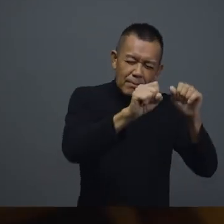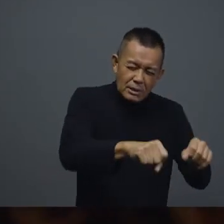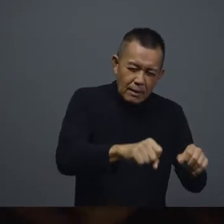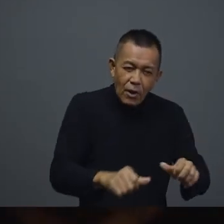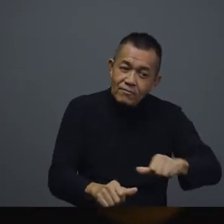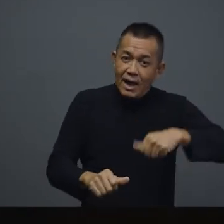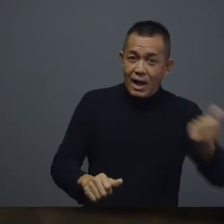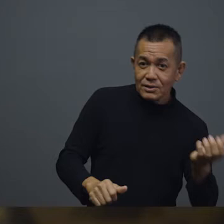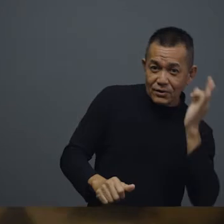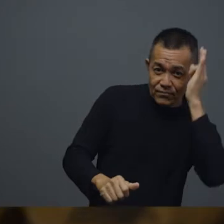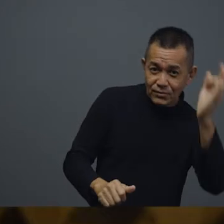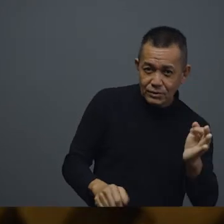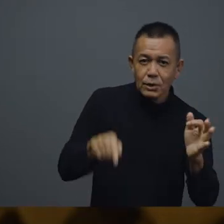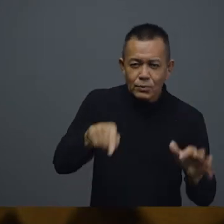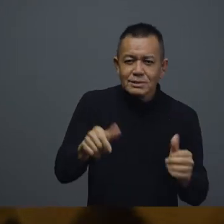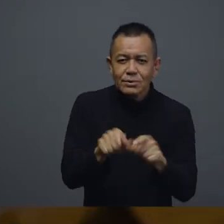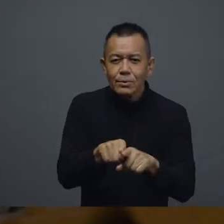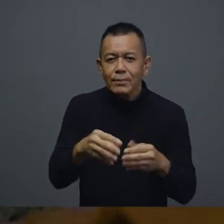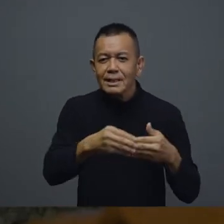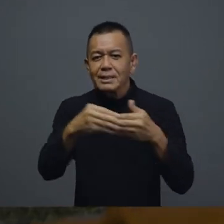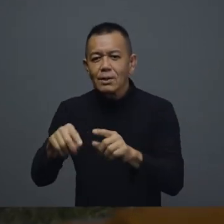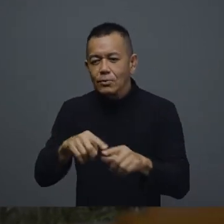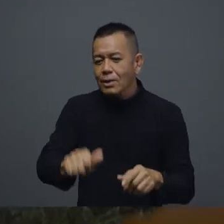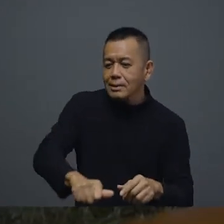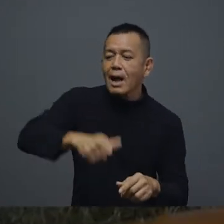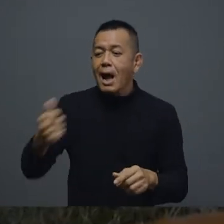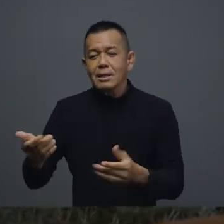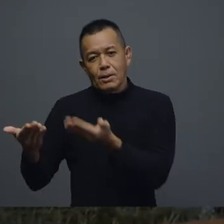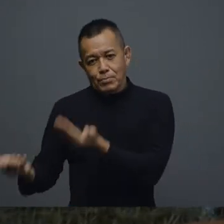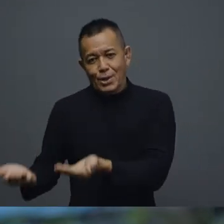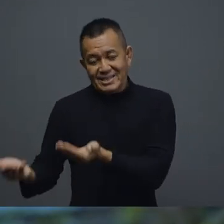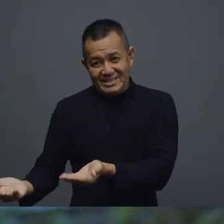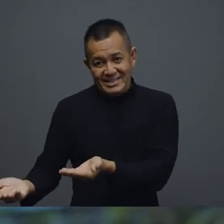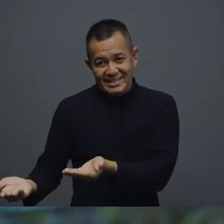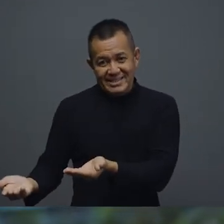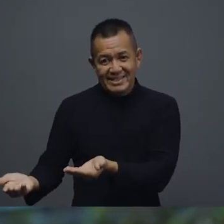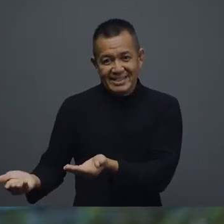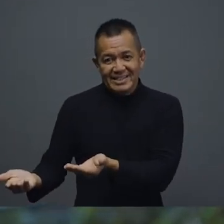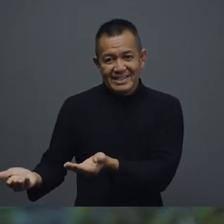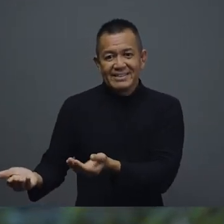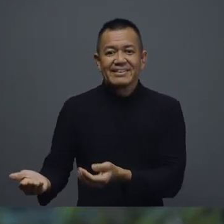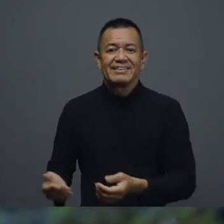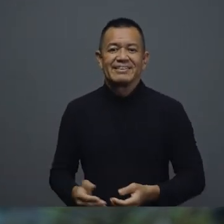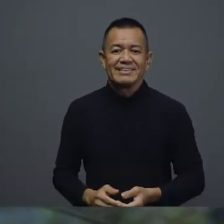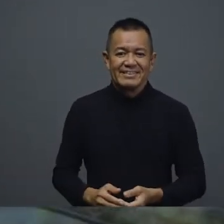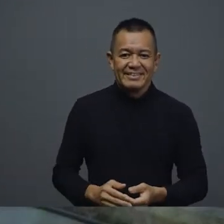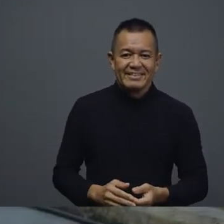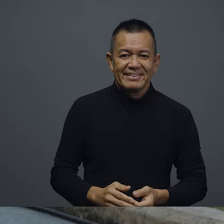where we can imagine the possibility of another future, which also leads us to think about the possibility of another